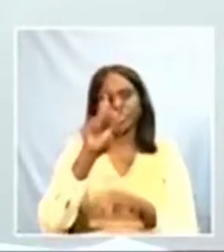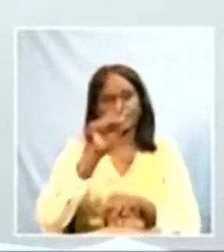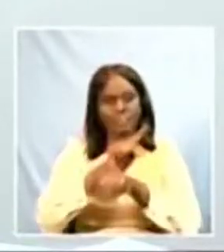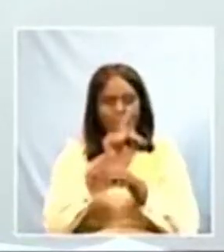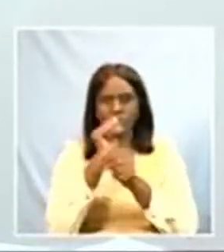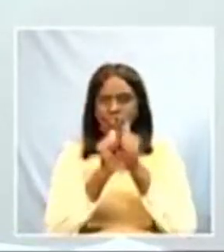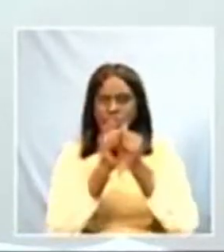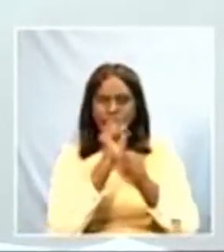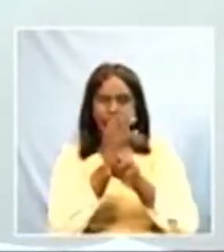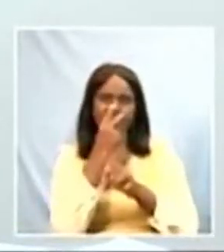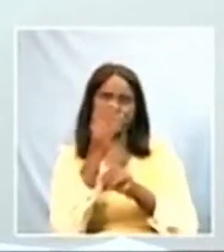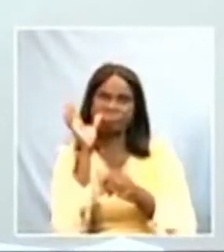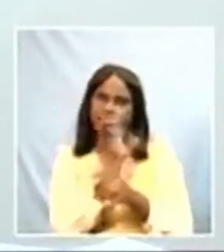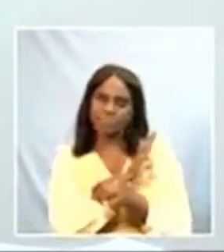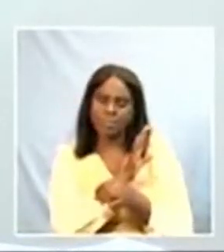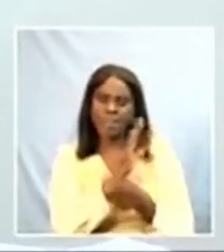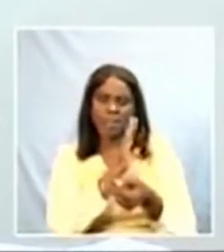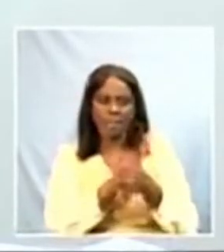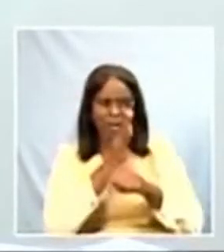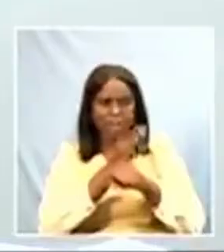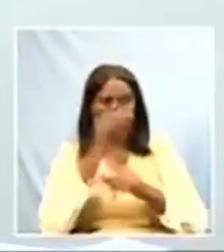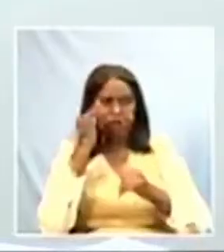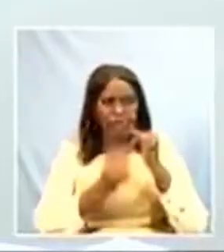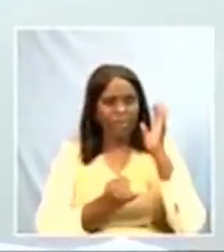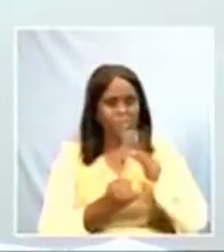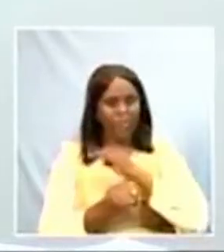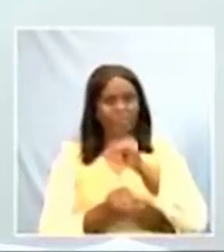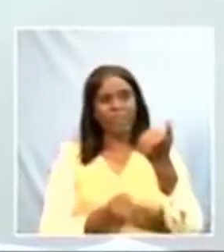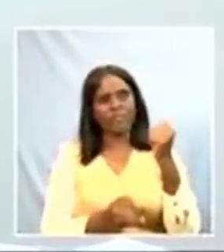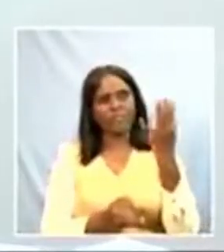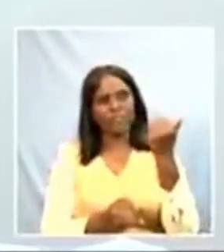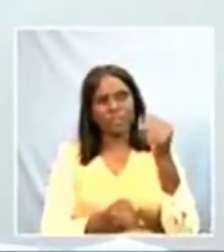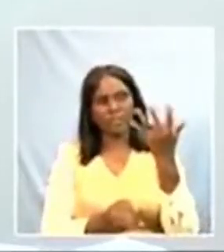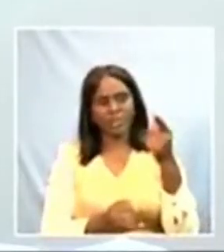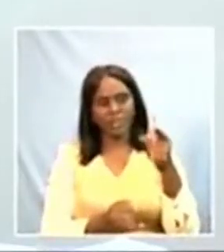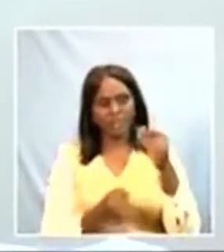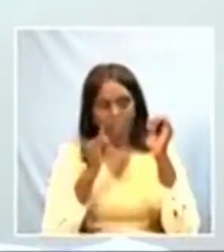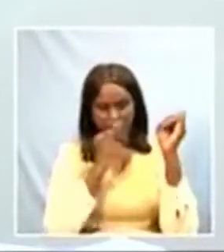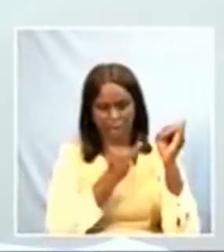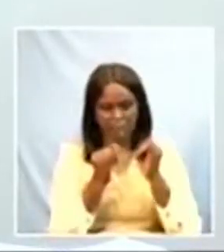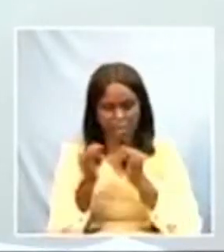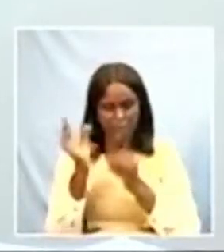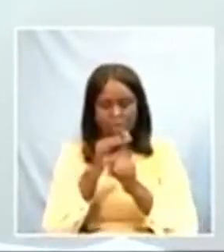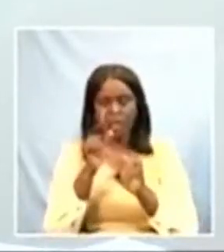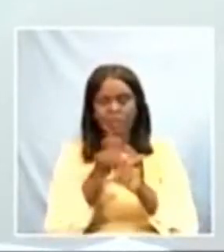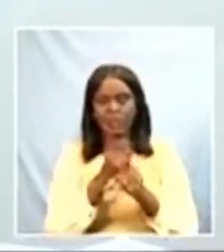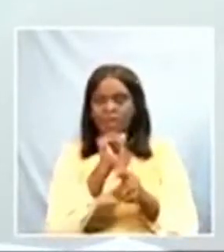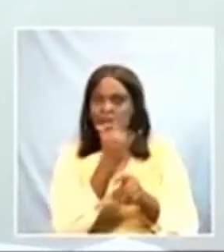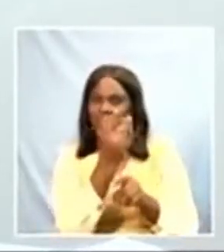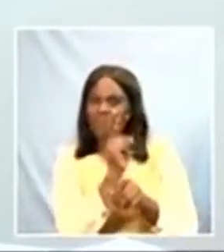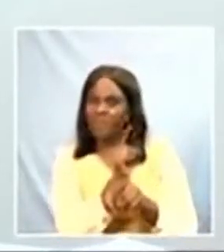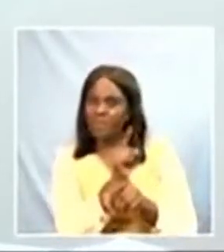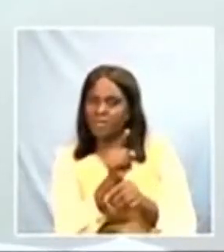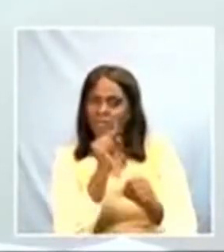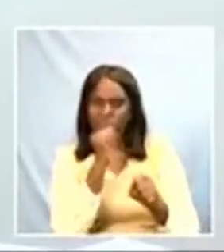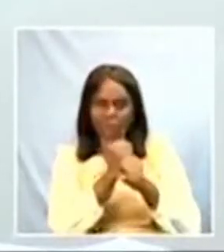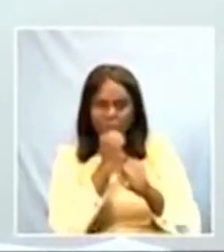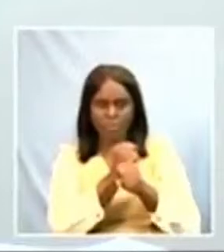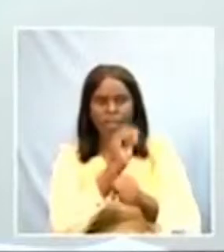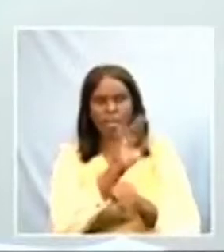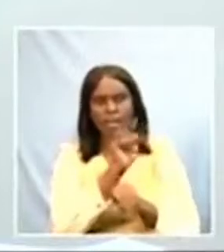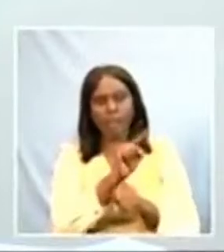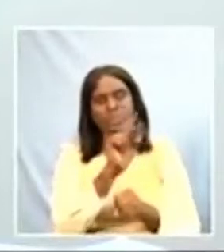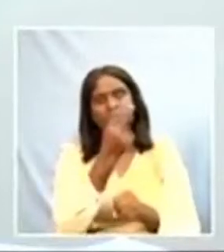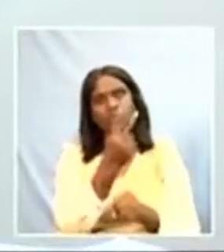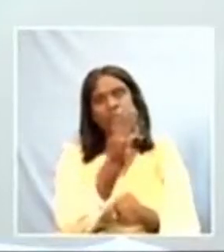saw. Then 15 were implemented. Out of the 15, work in progress